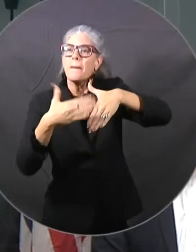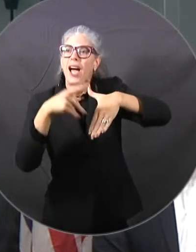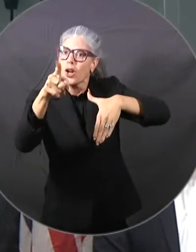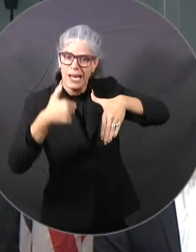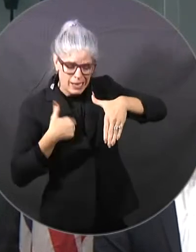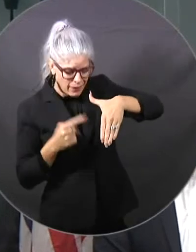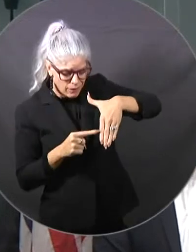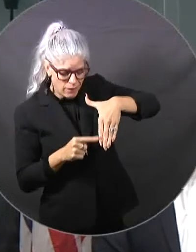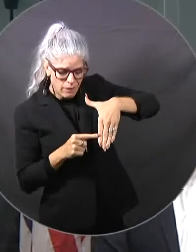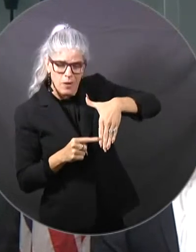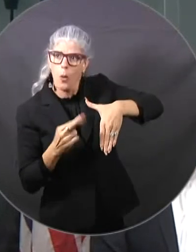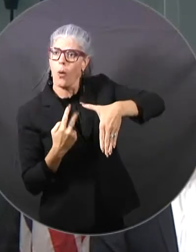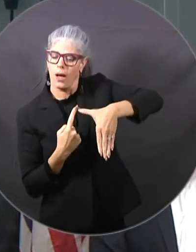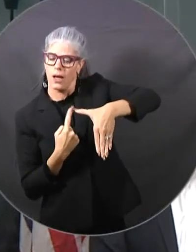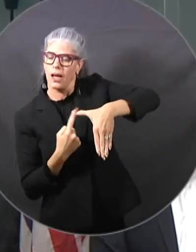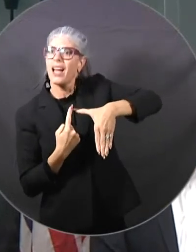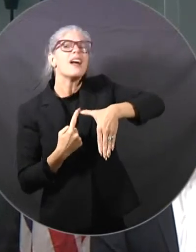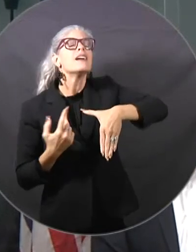Visit